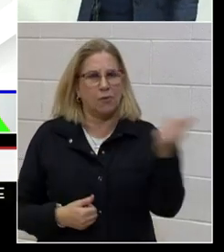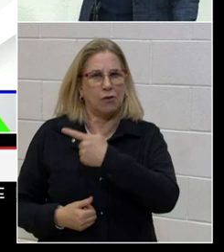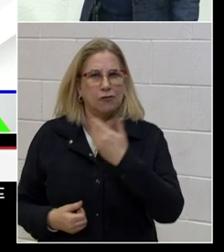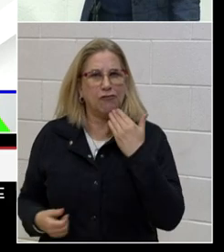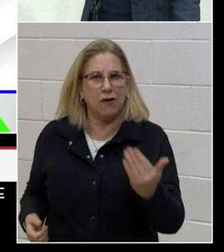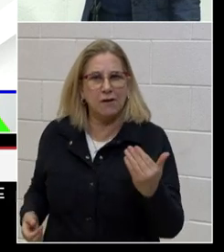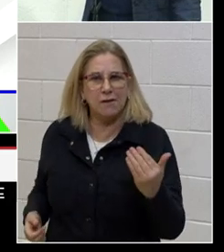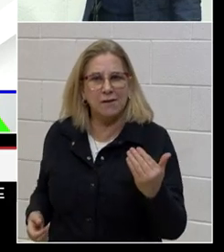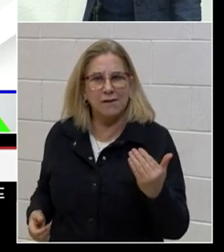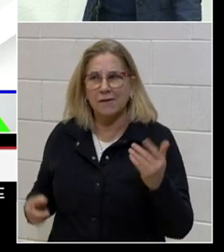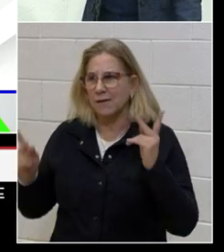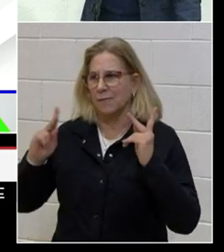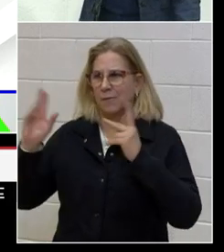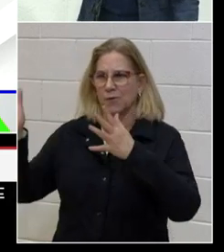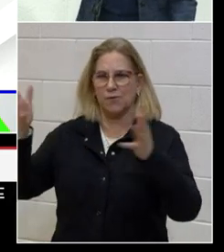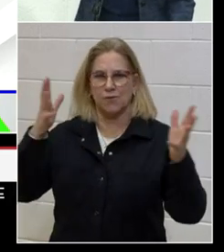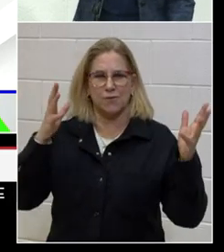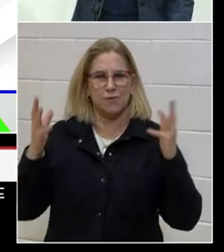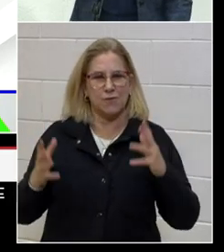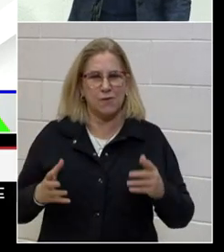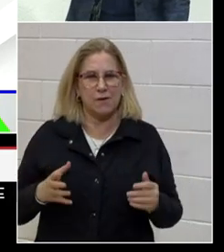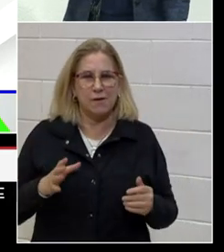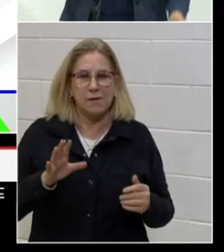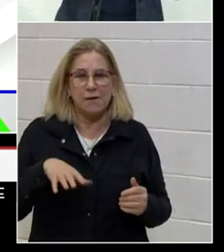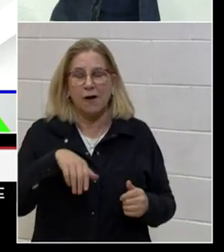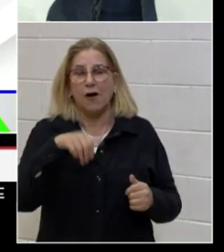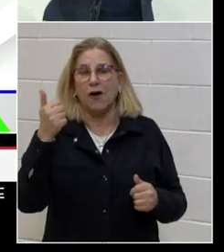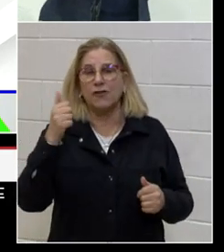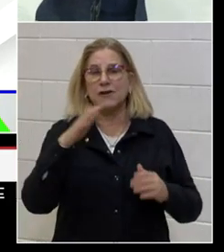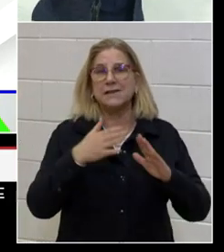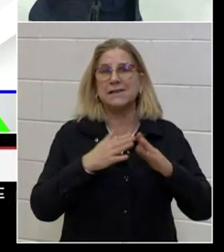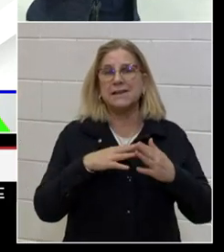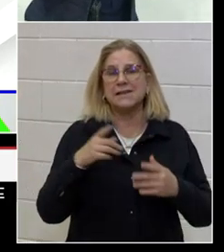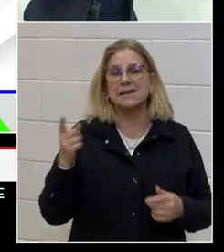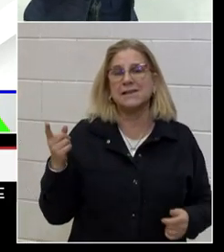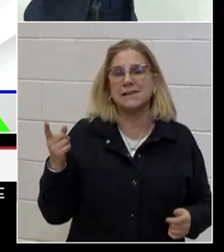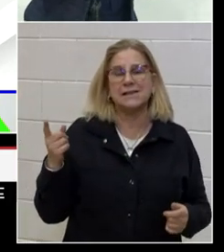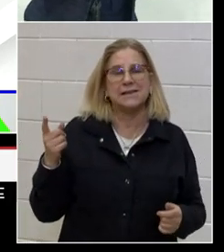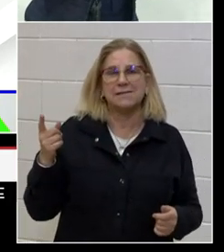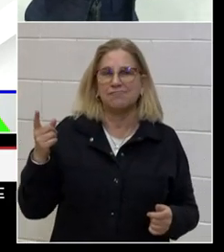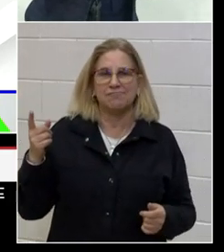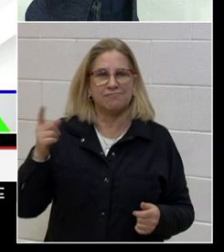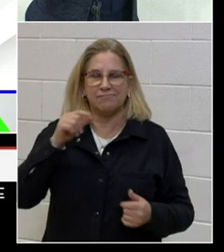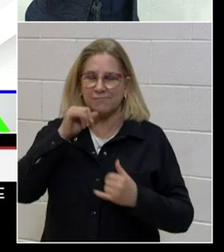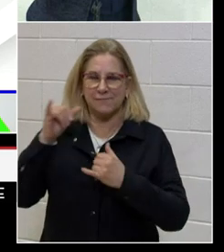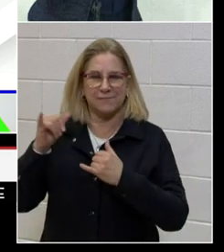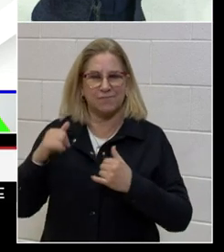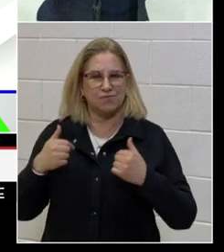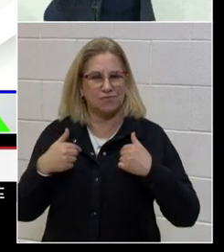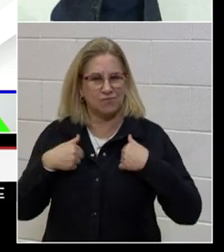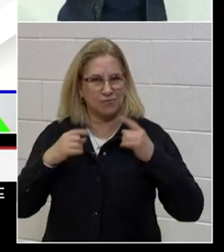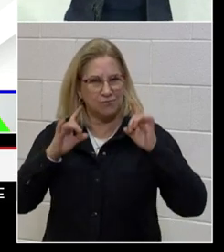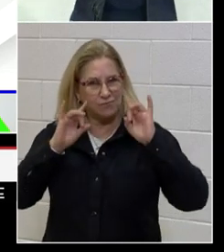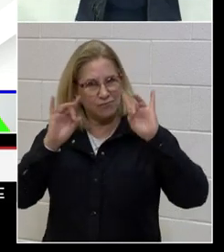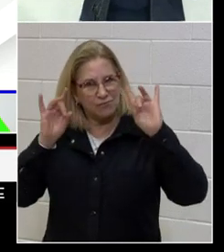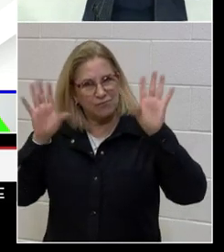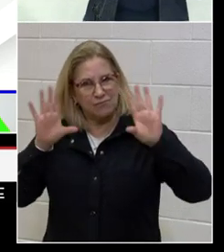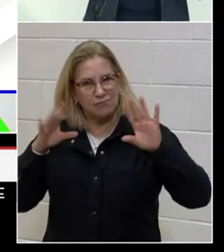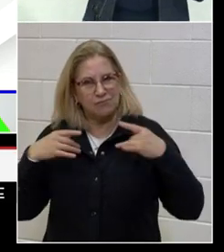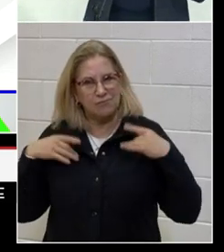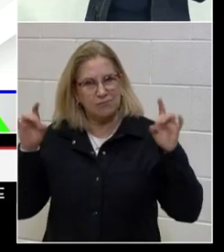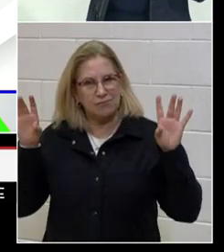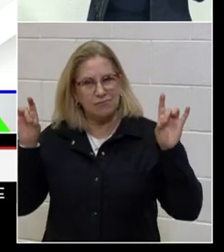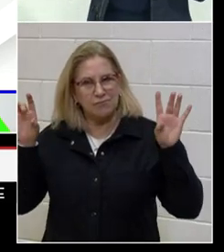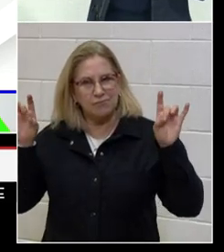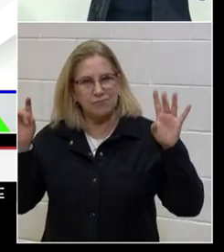most jurisdictions can't say the same thing, but we can say that in DC. And finally, our bond ratings